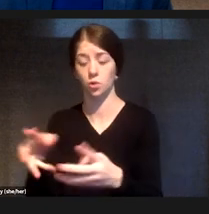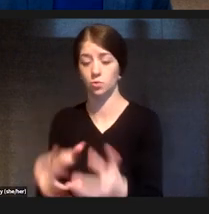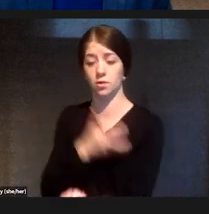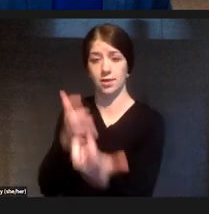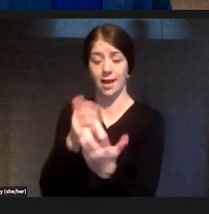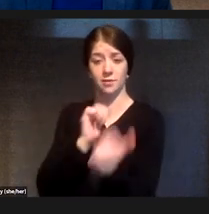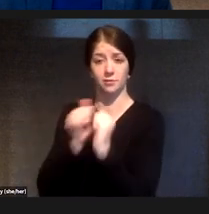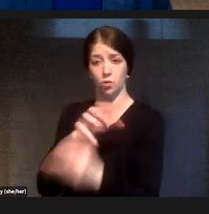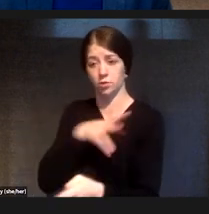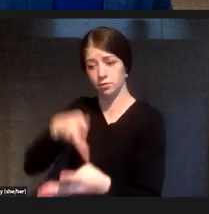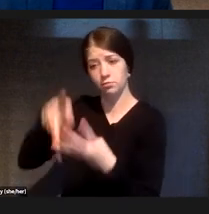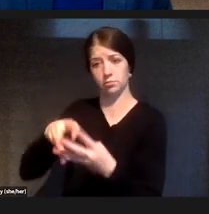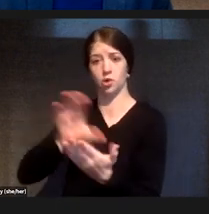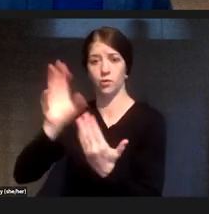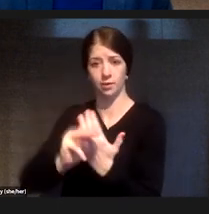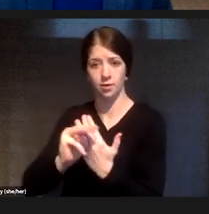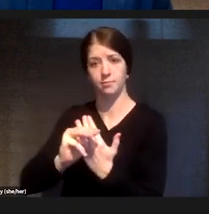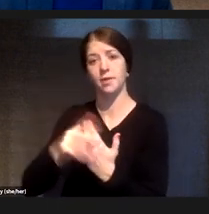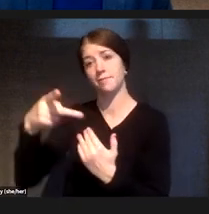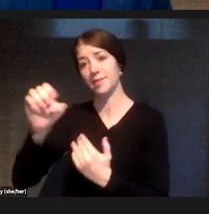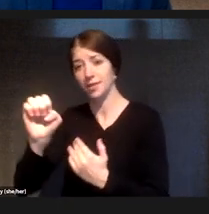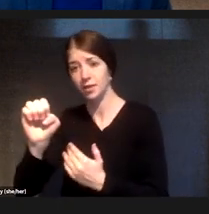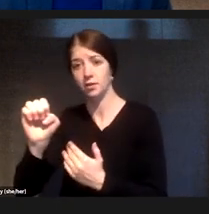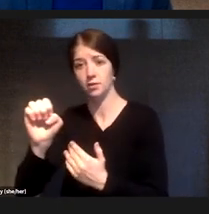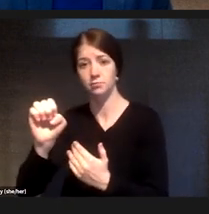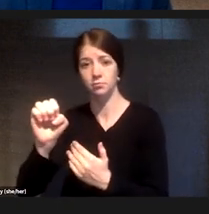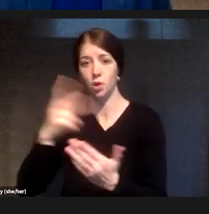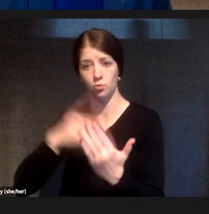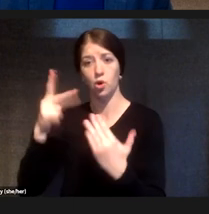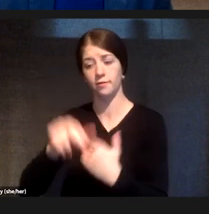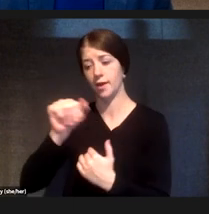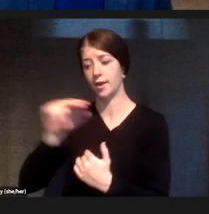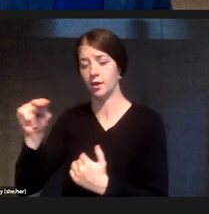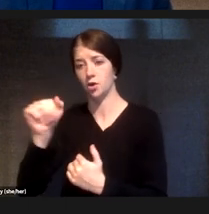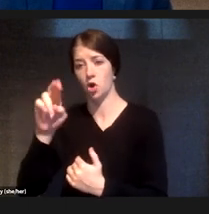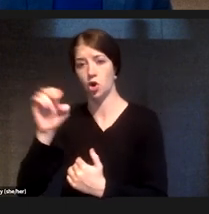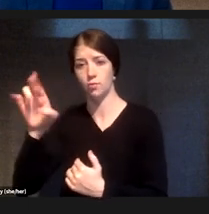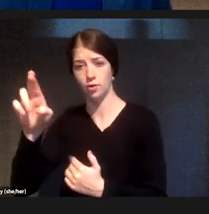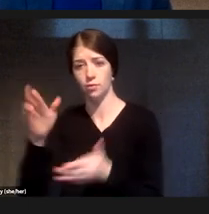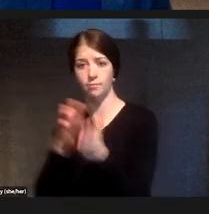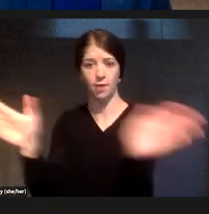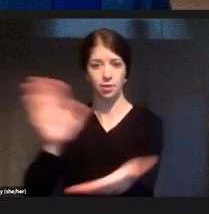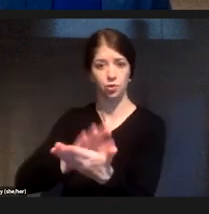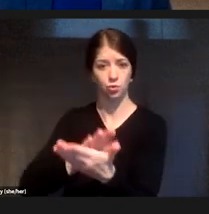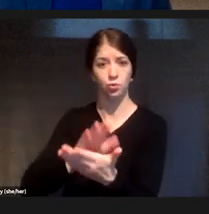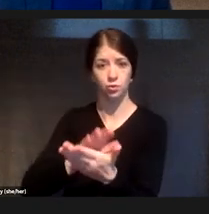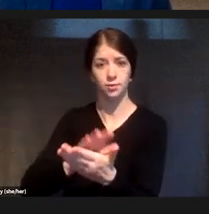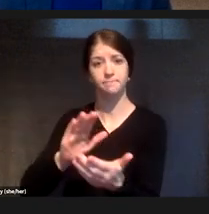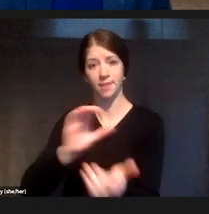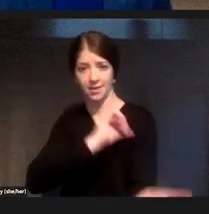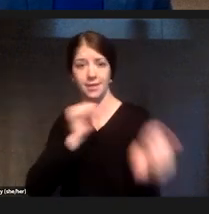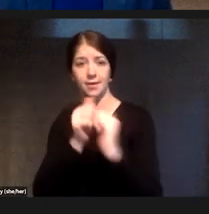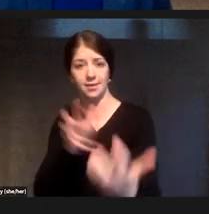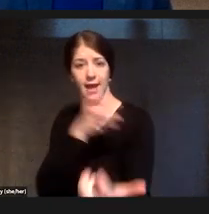curriculum of the PE programs of sixth graders in Ann Arbor Public Schools. And that is through the Adaptive Sports and Inclusive Recreation Initiative. And then